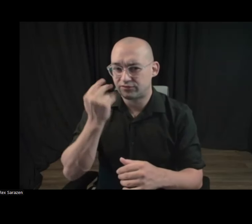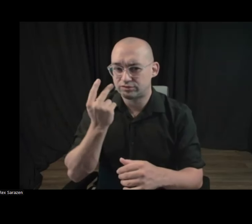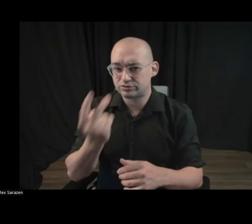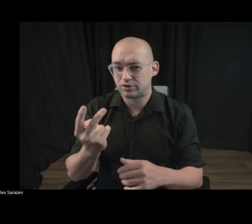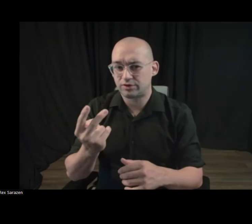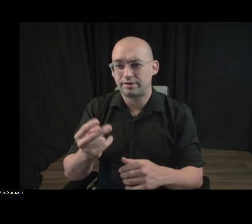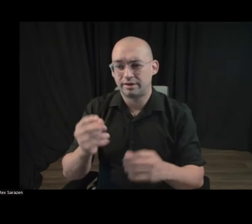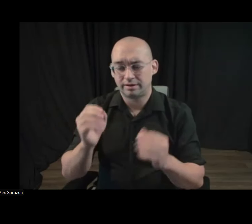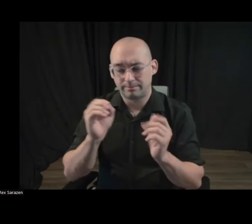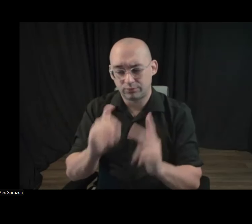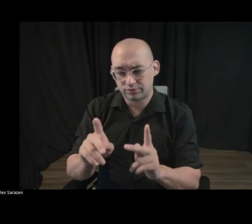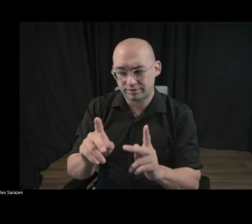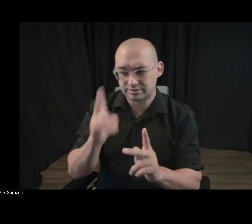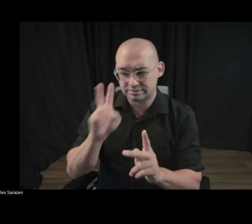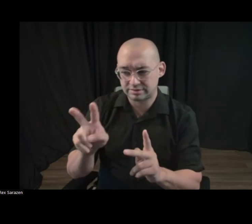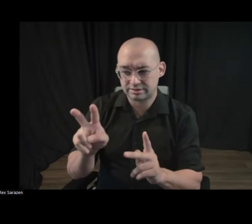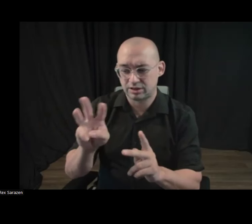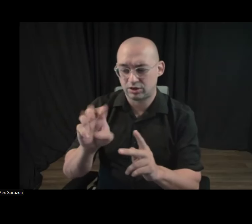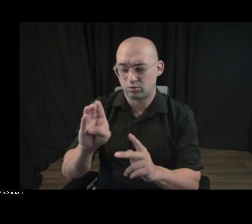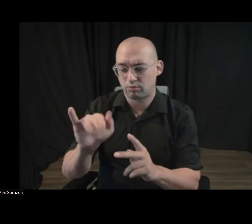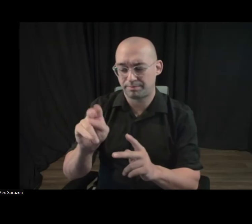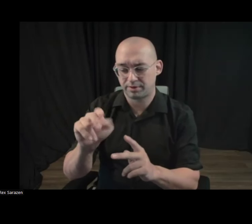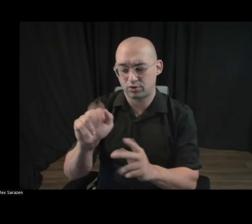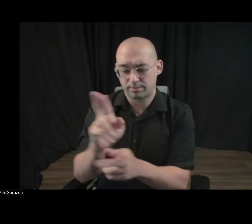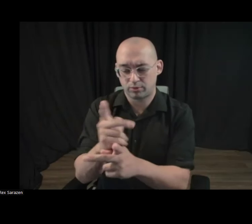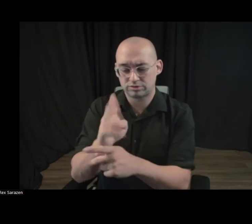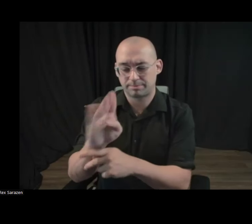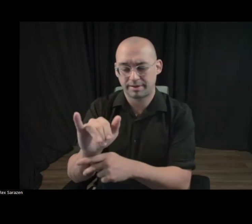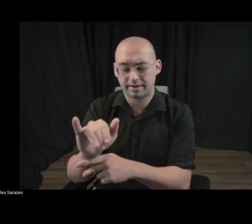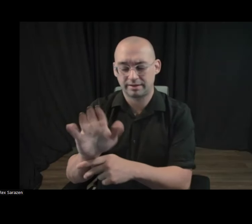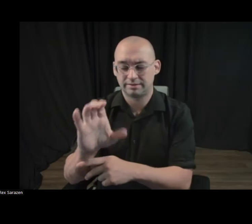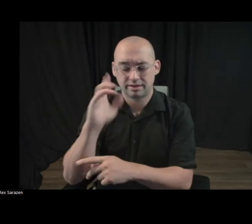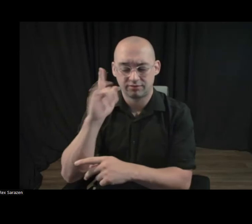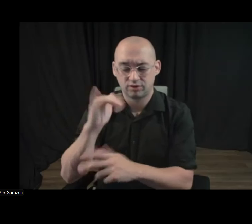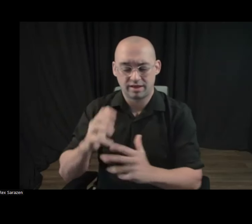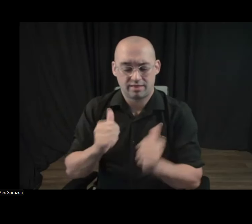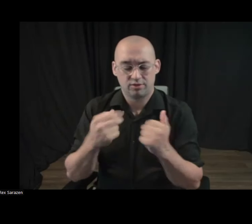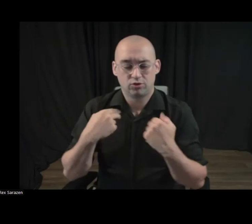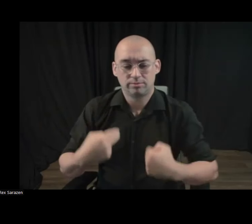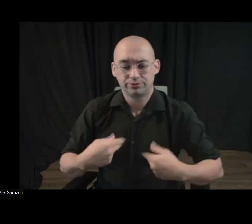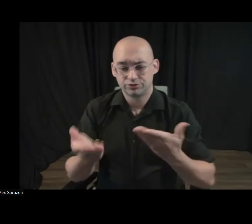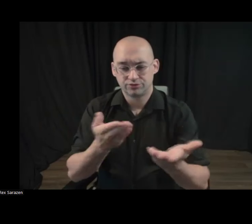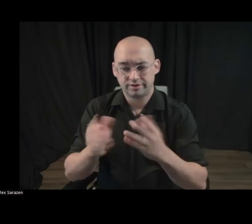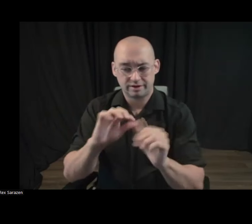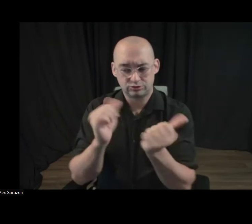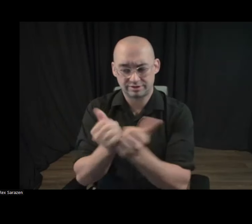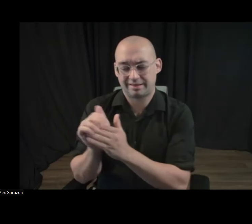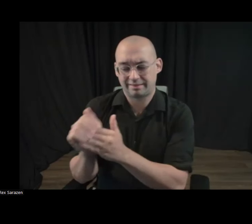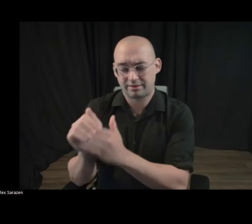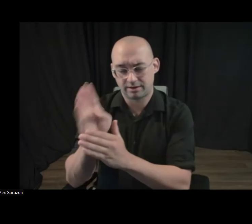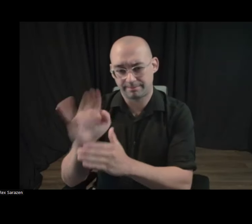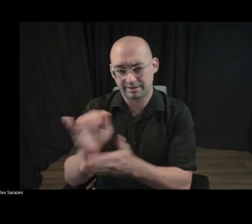produced by the California Health and Human Services Agency, led by our secretary,